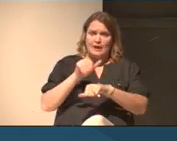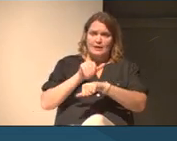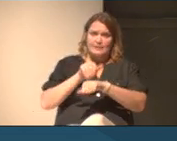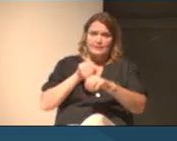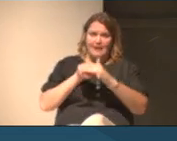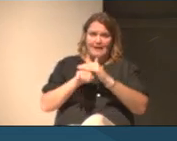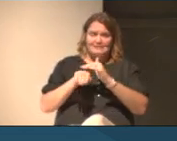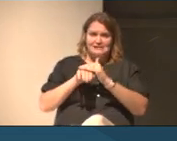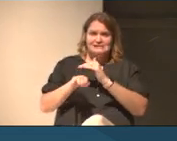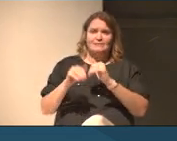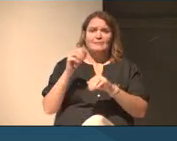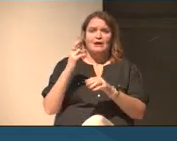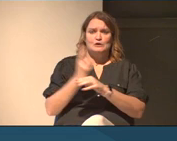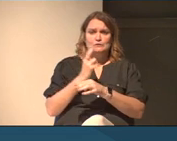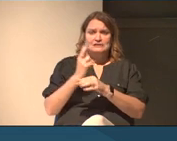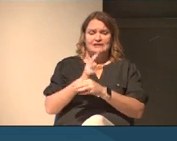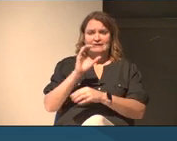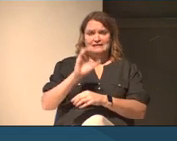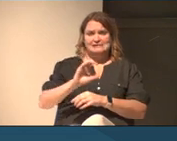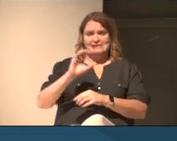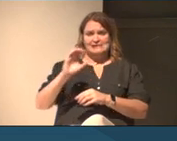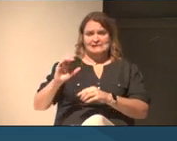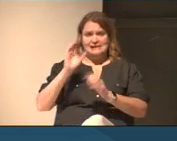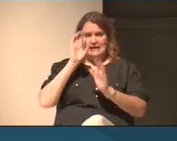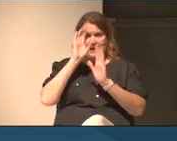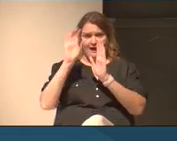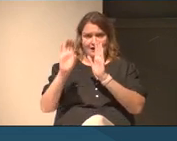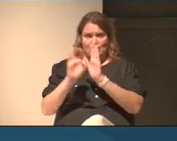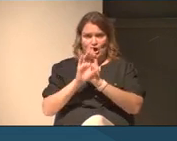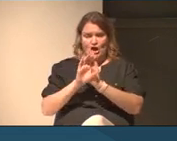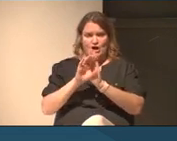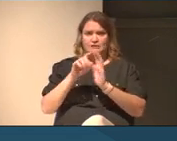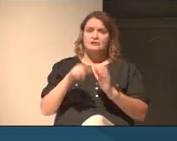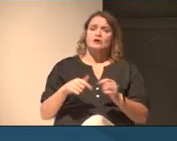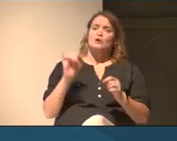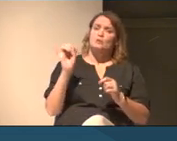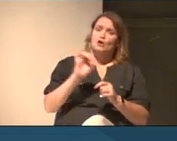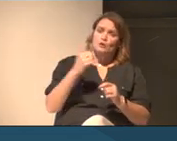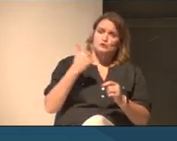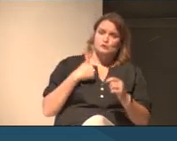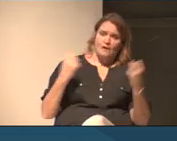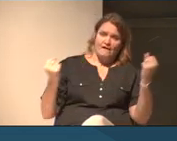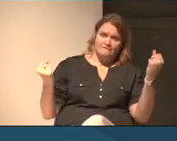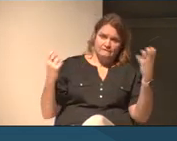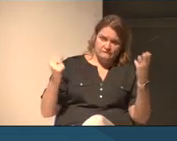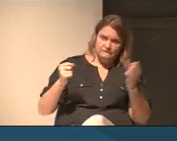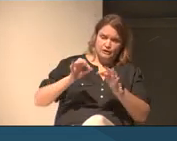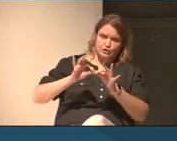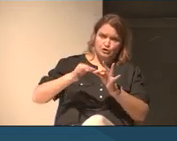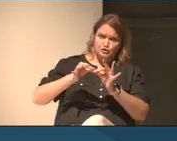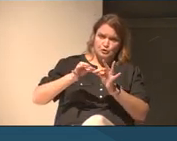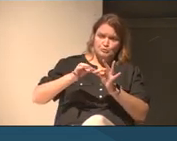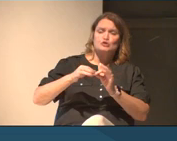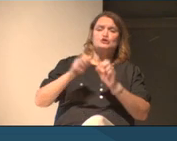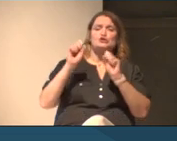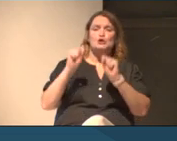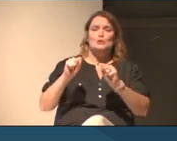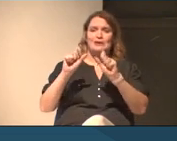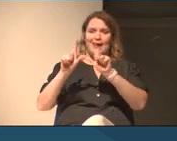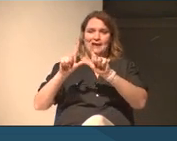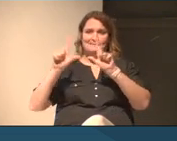CC icon in the bottom of your screen. There's also live ASL interpreter that will be penned in the top right of your